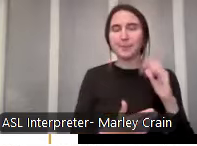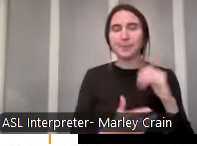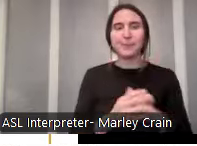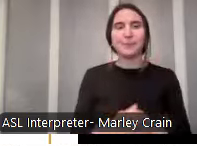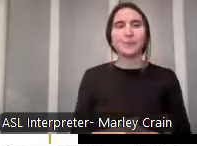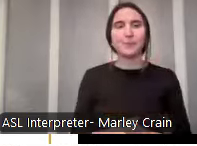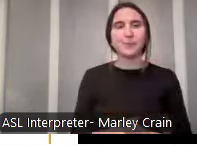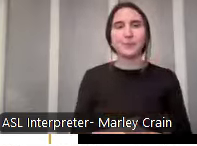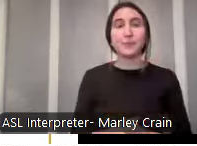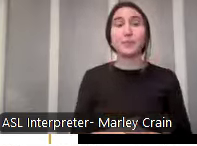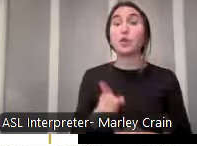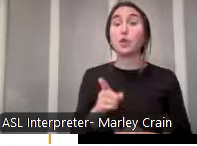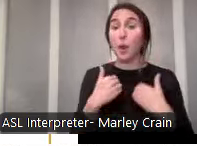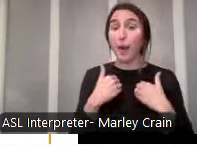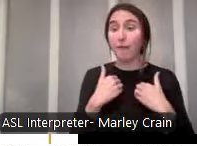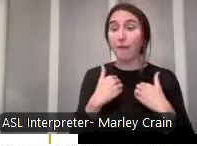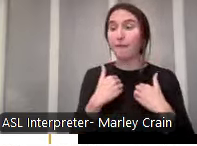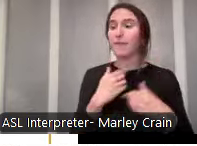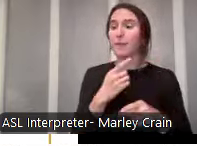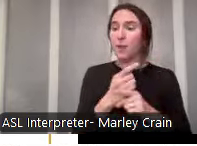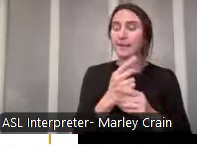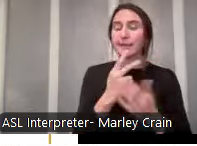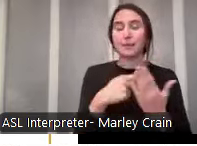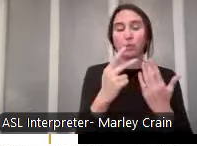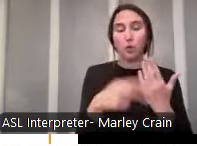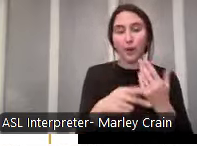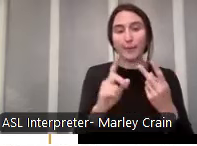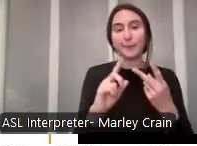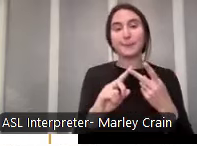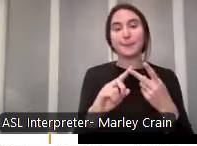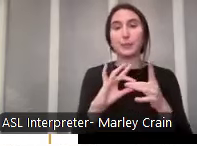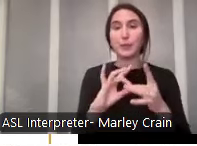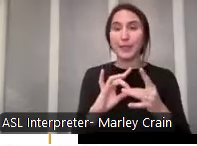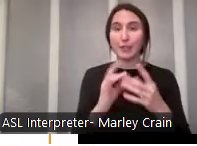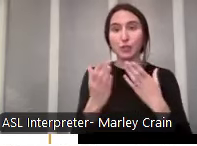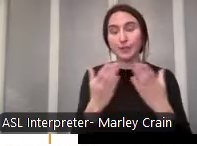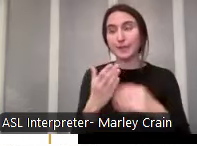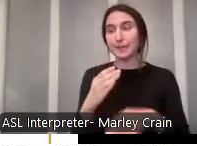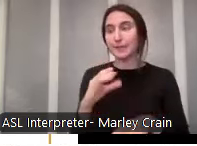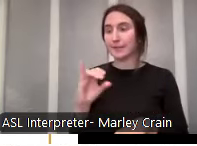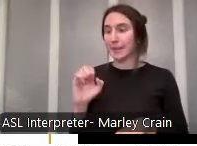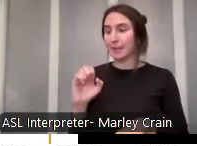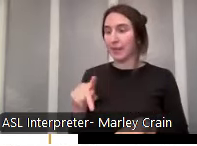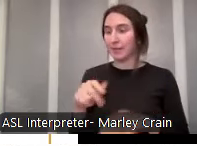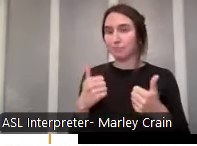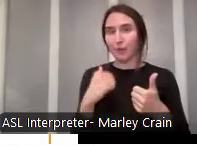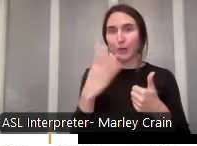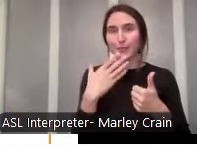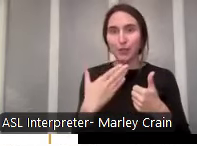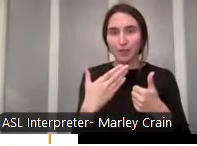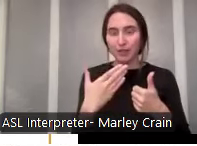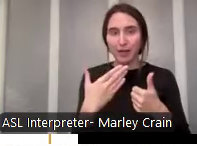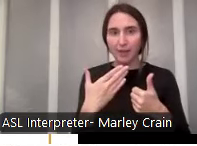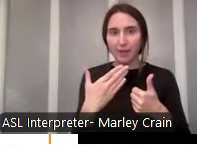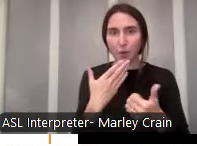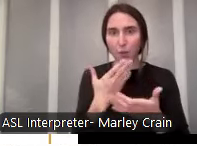the related services, everything looks good on the IEP, but you get to the school and they say they don't have it, or you're not sure if they have it.